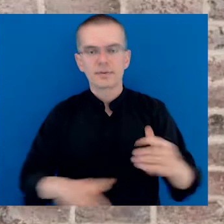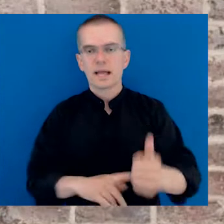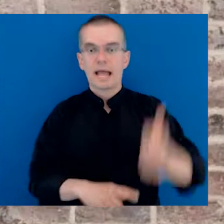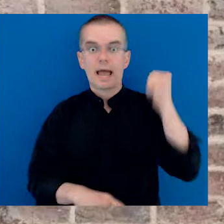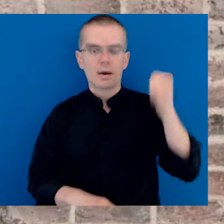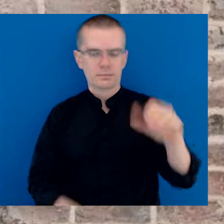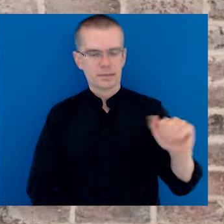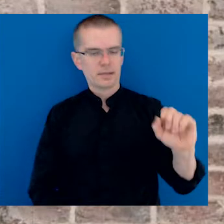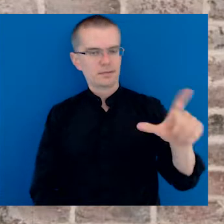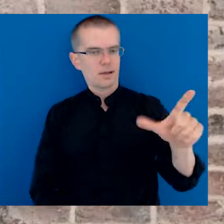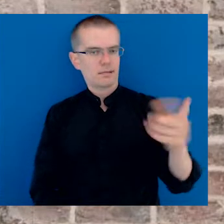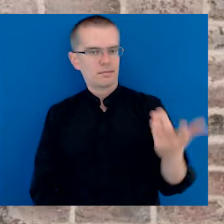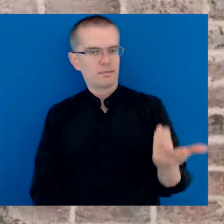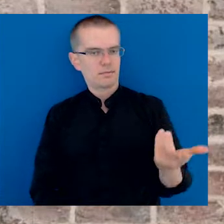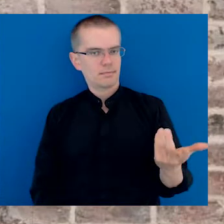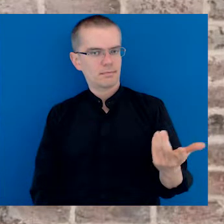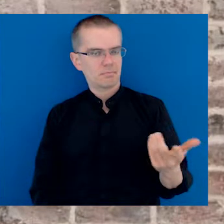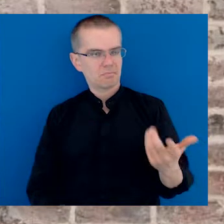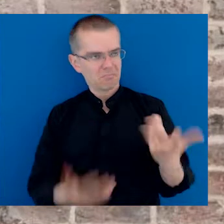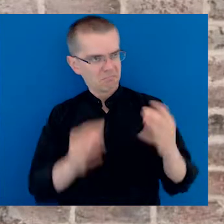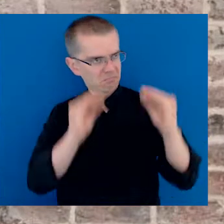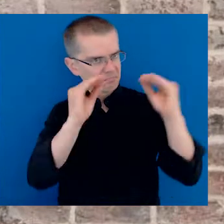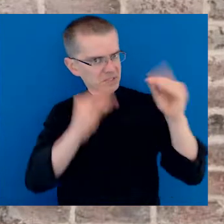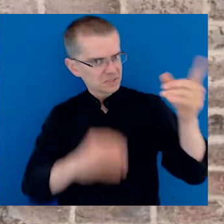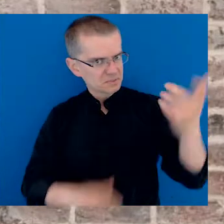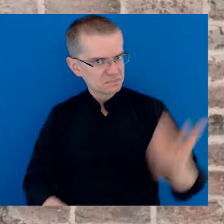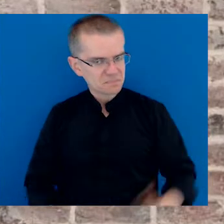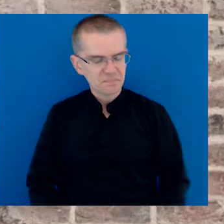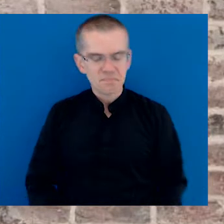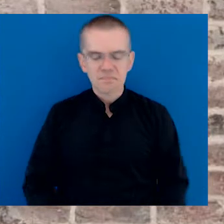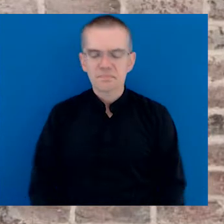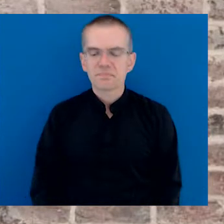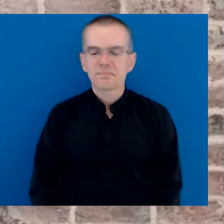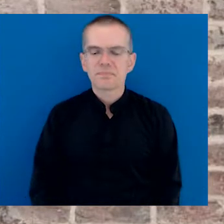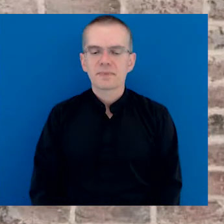out is American Sign Language. So